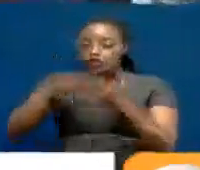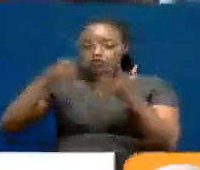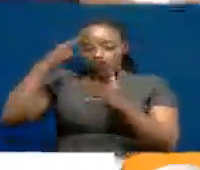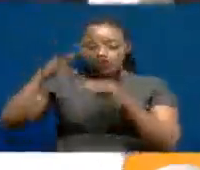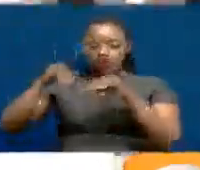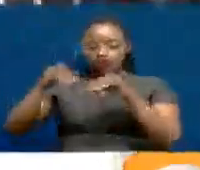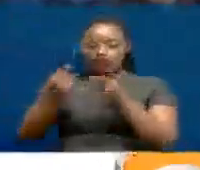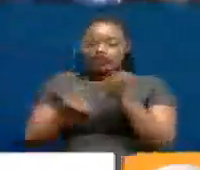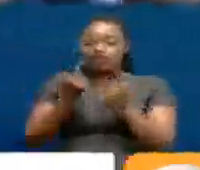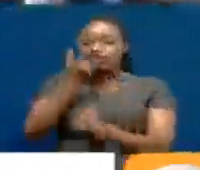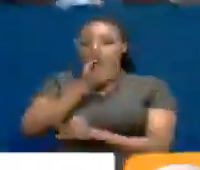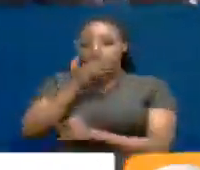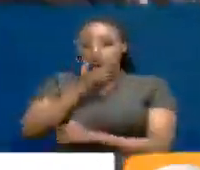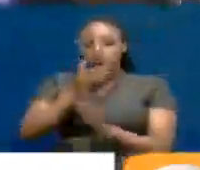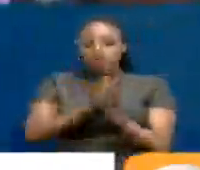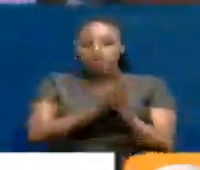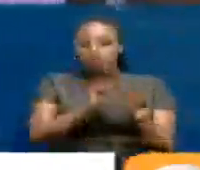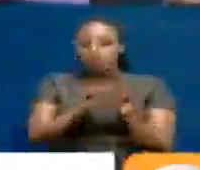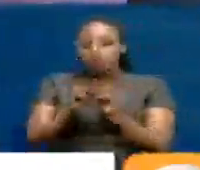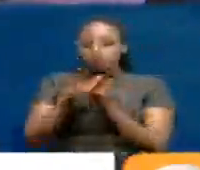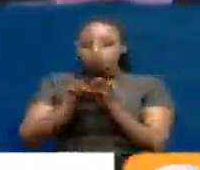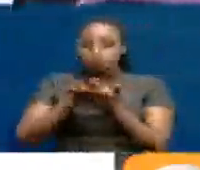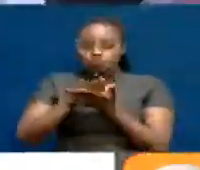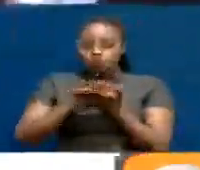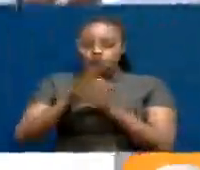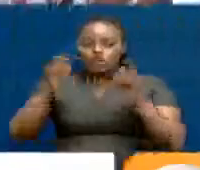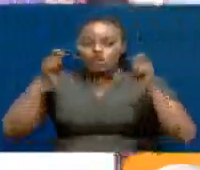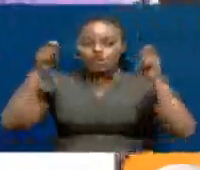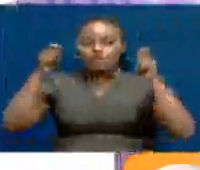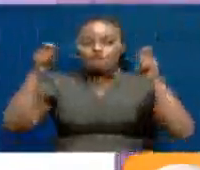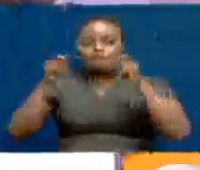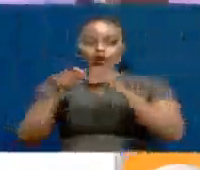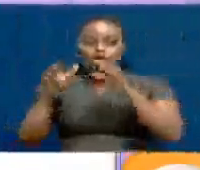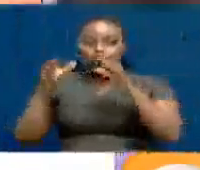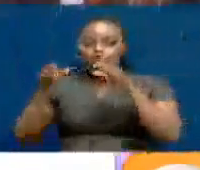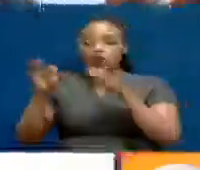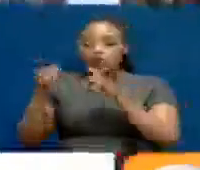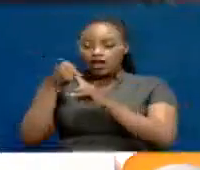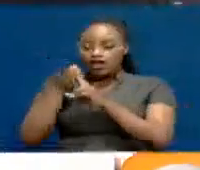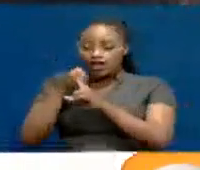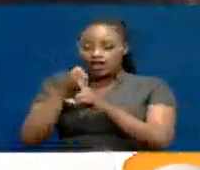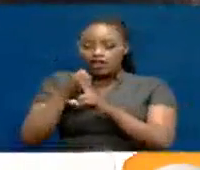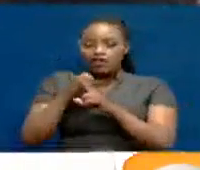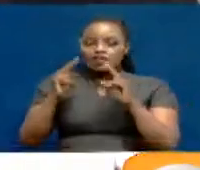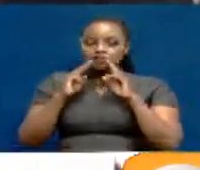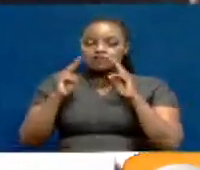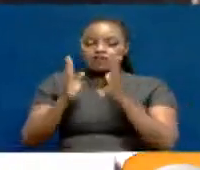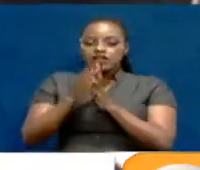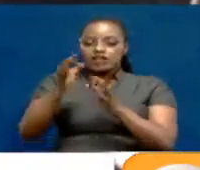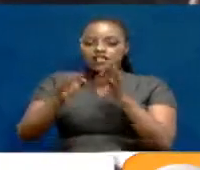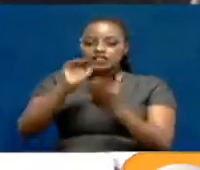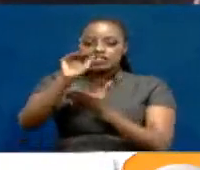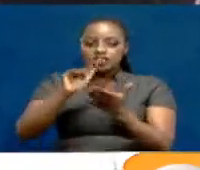flour, cooking oil, and even soap. The protest was led by a group of activists at the Peace and Justice